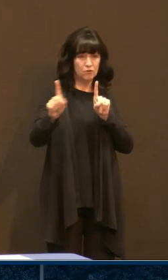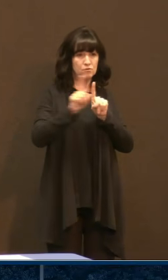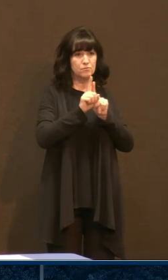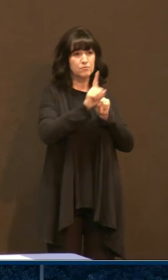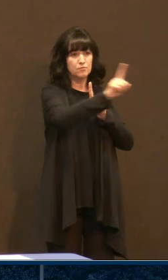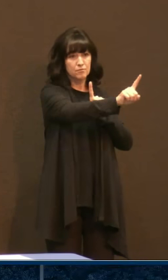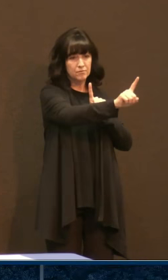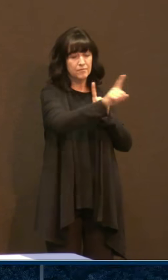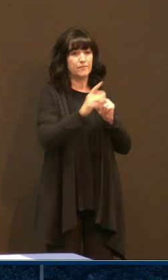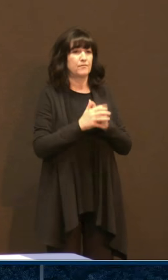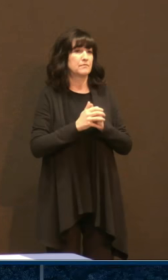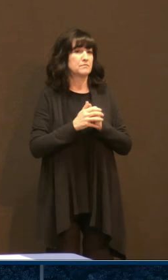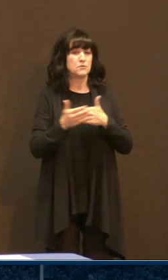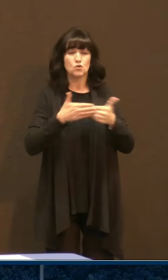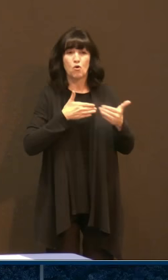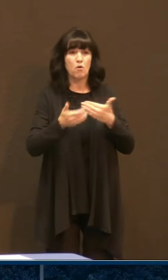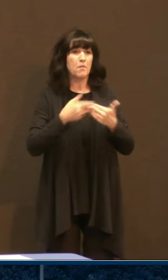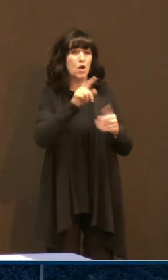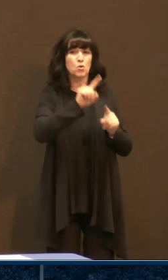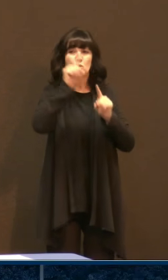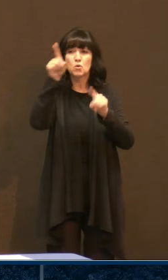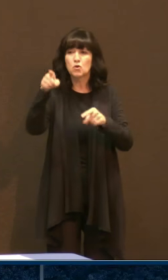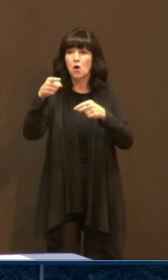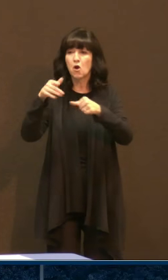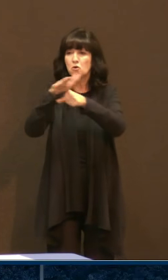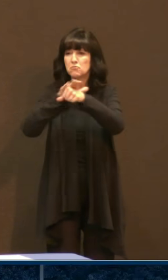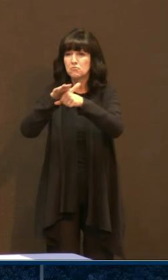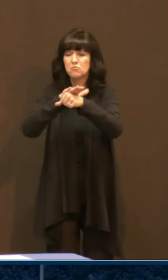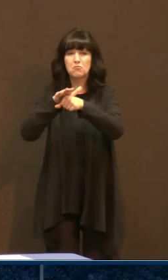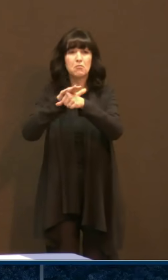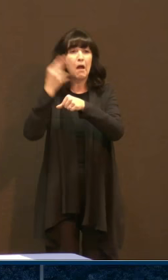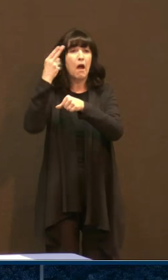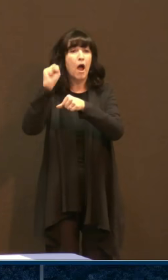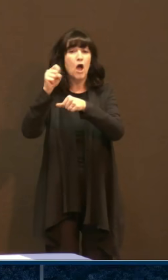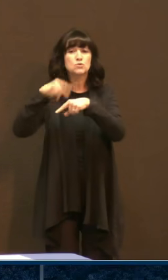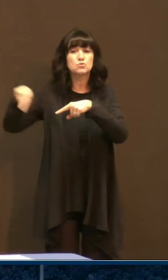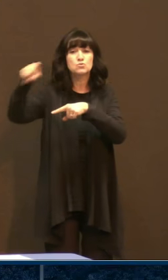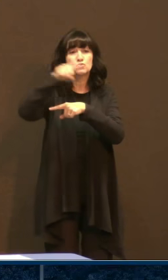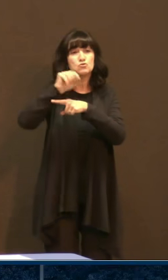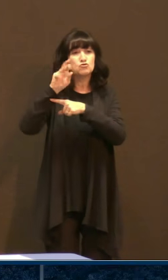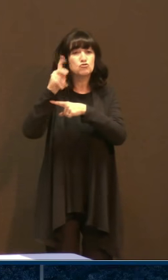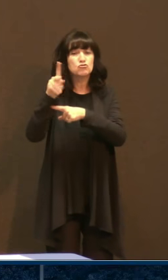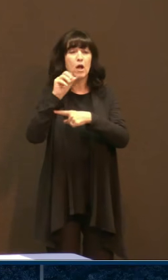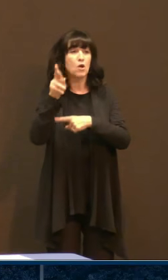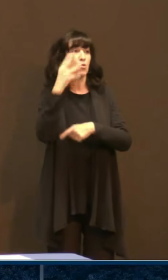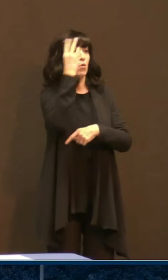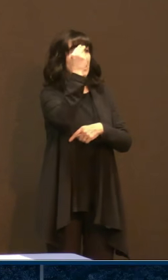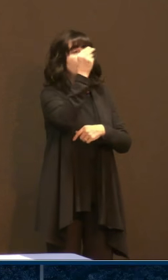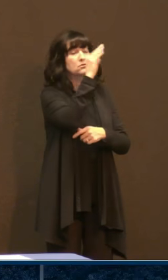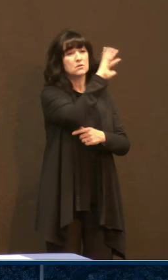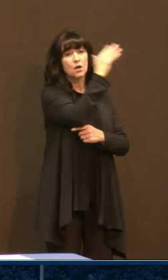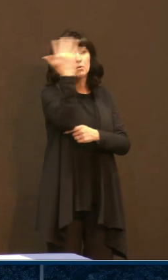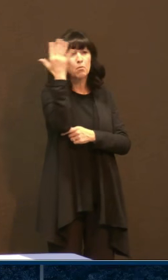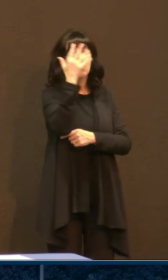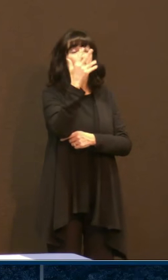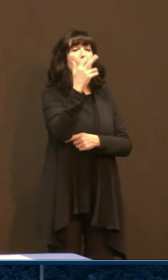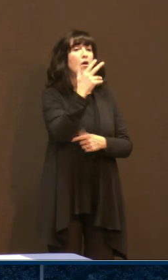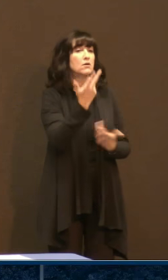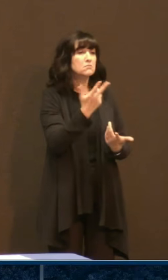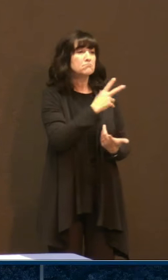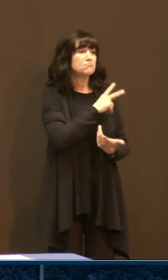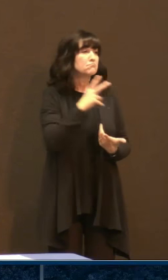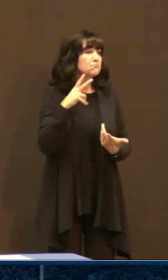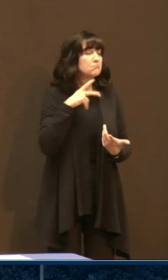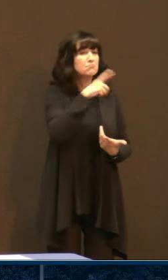local high school track, or if it's in one of our parks or trails, practice basic hygiene, constantly washing